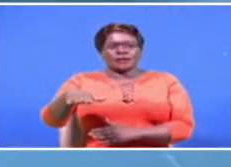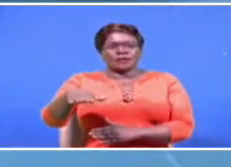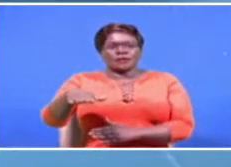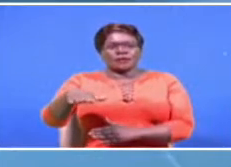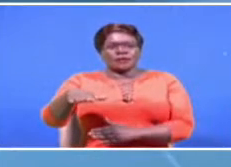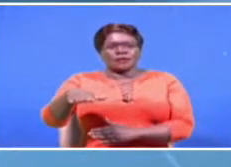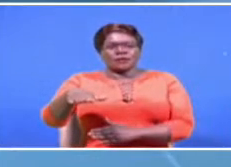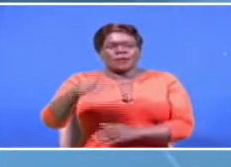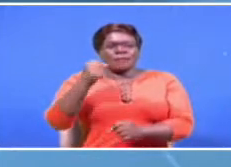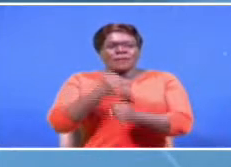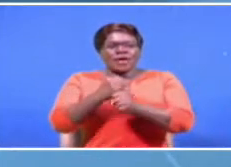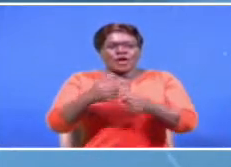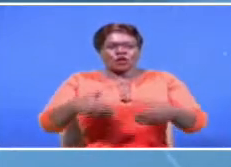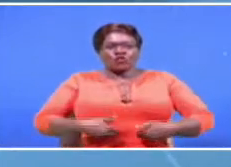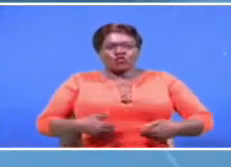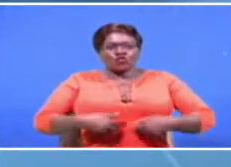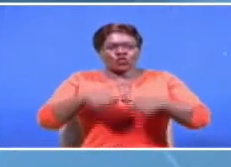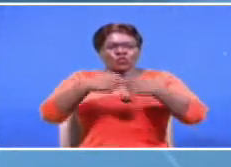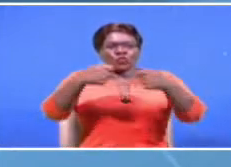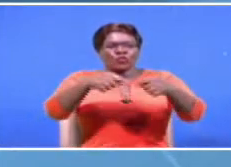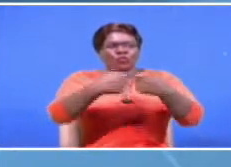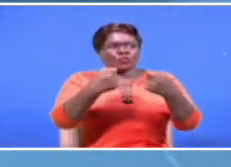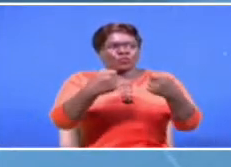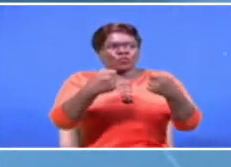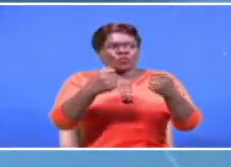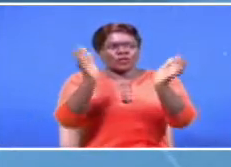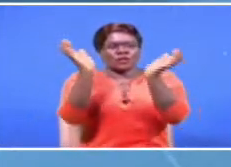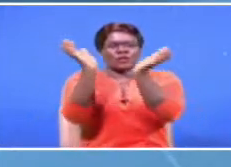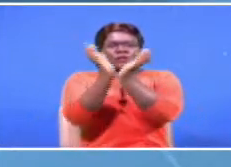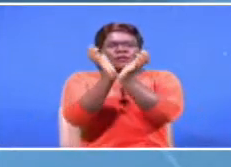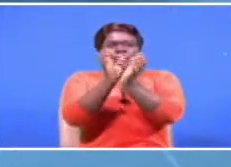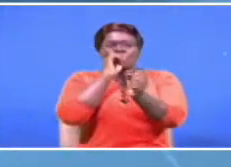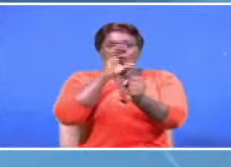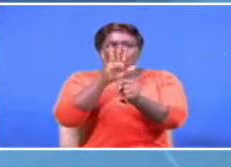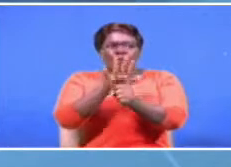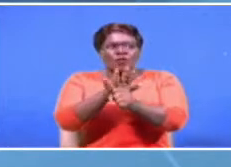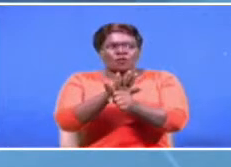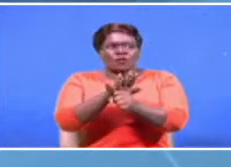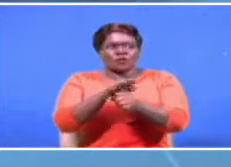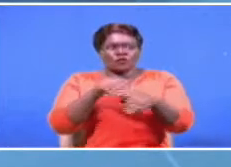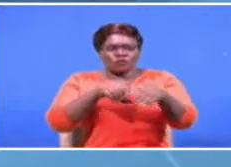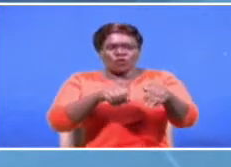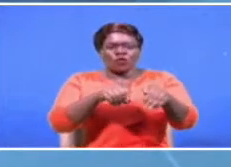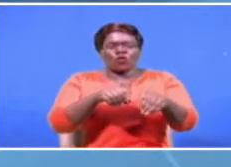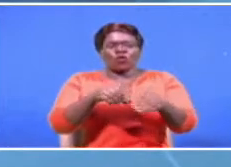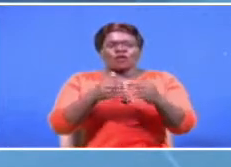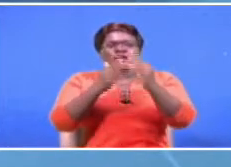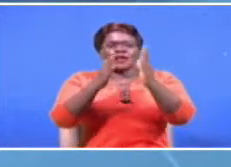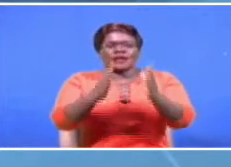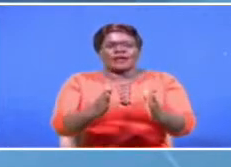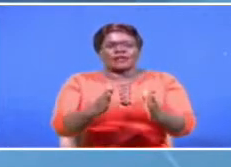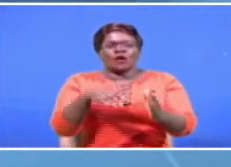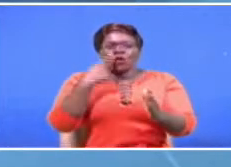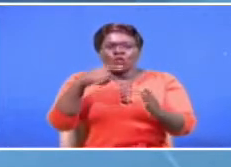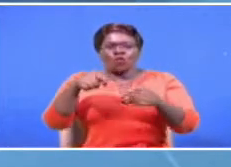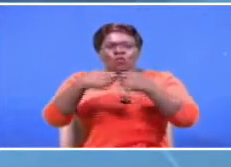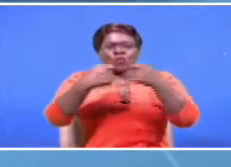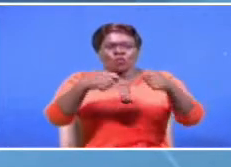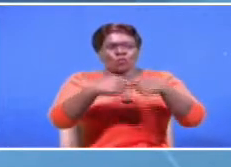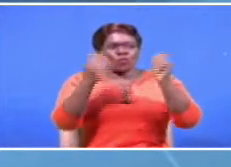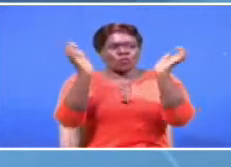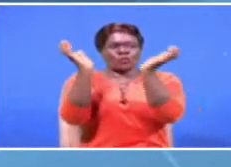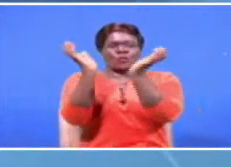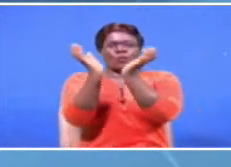youth to destroy, among other things, a local stadium. He has vowed to pursue the leaders as well as youth who destroyed the